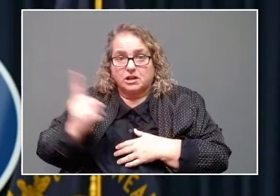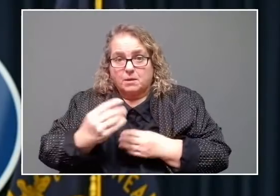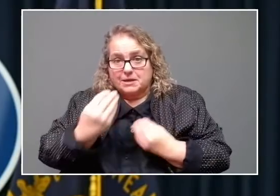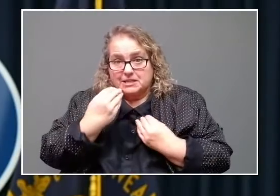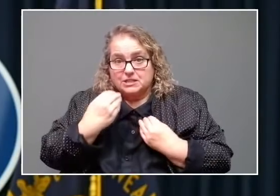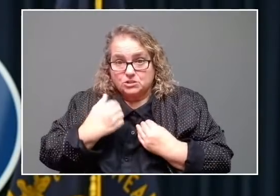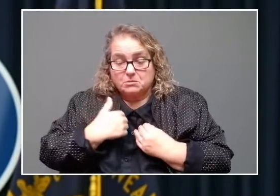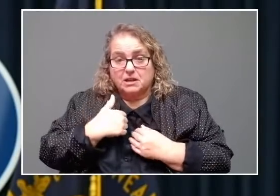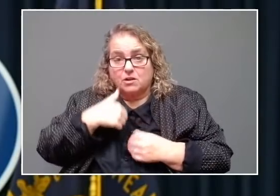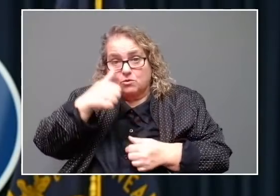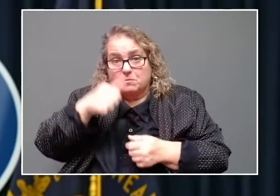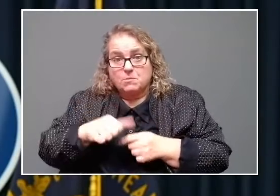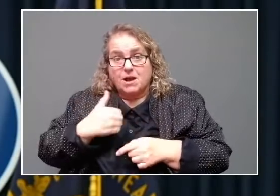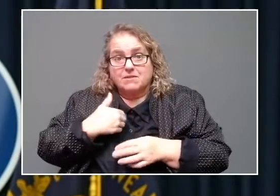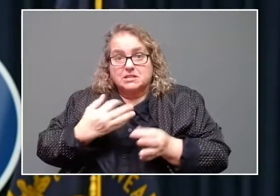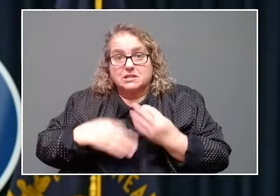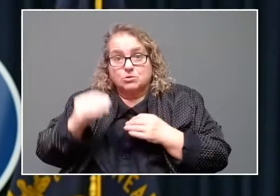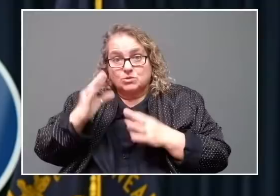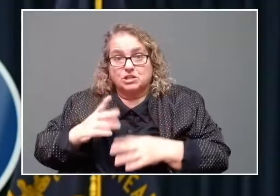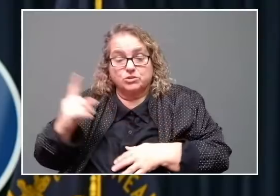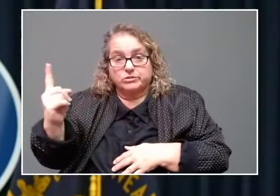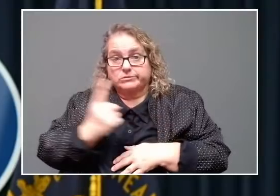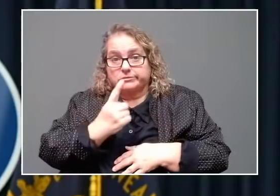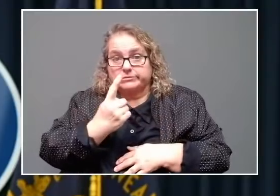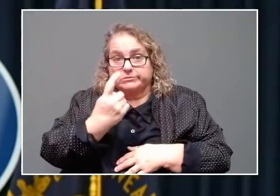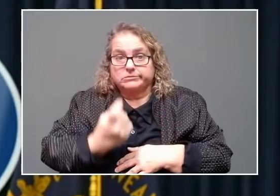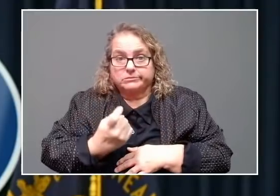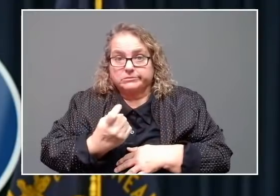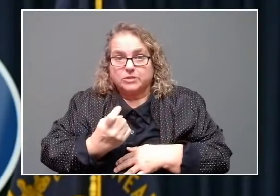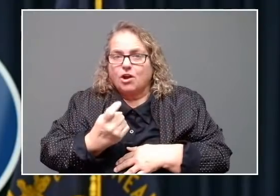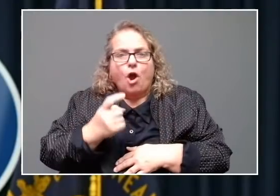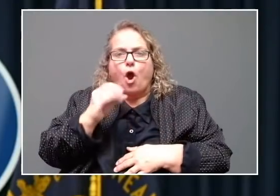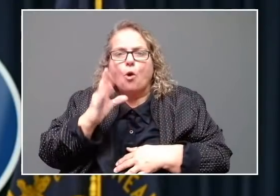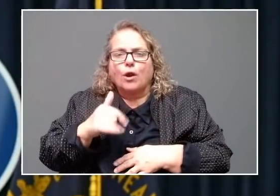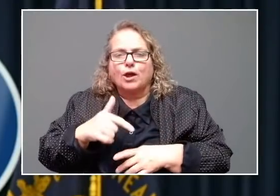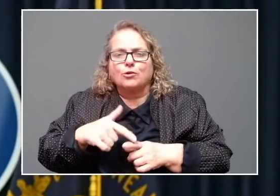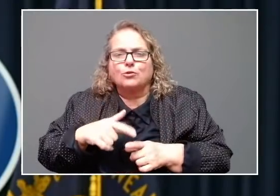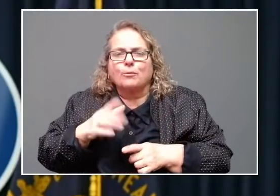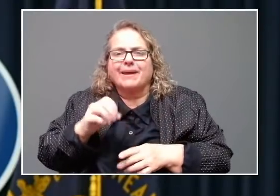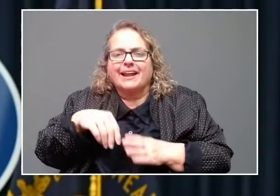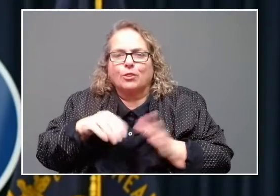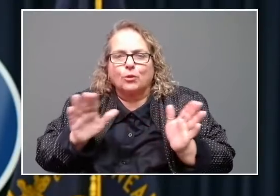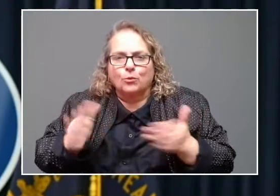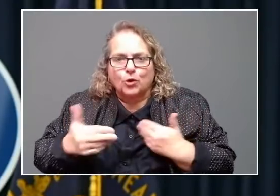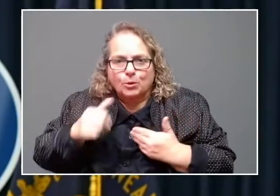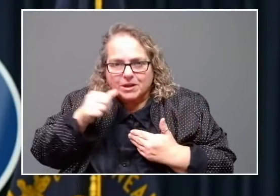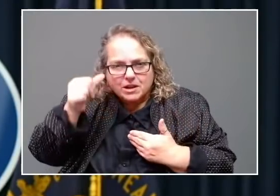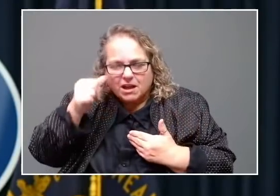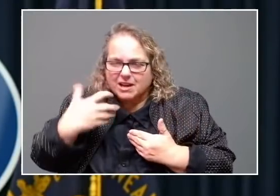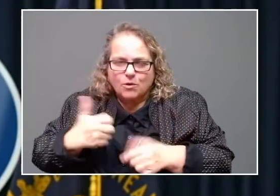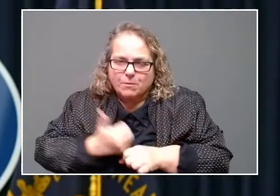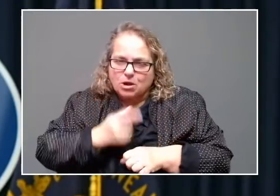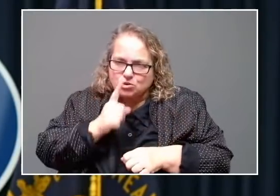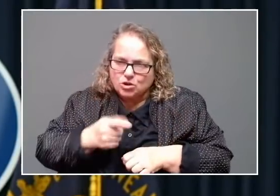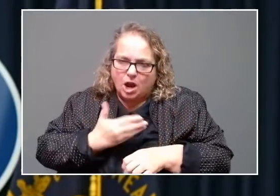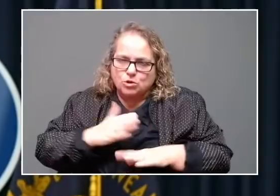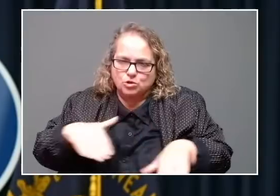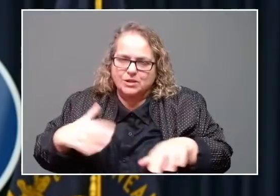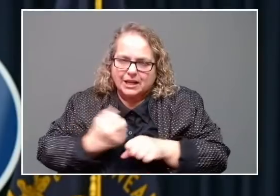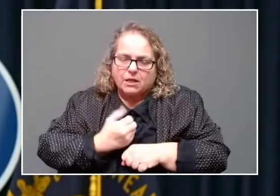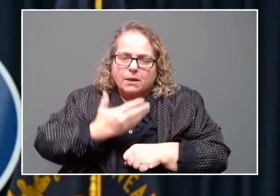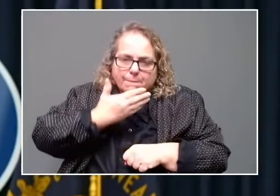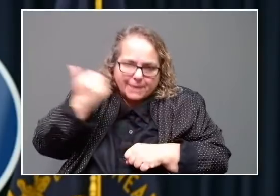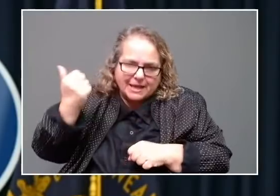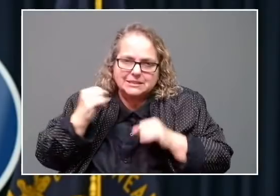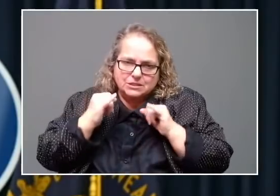substitute teachers that came in so there was an adult in the room. I want to make sure our kids are getting the very best instruction, and for